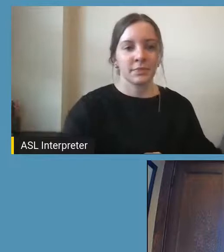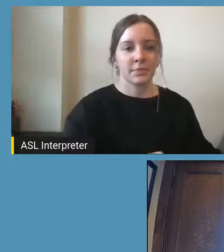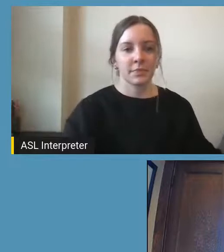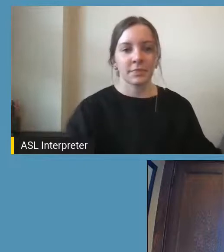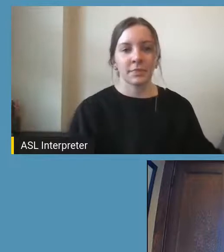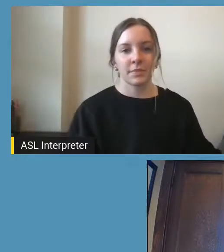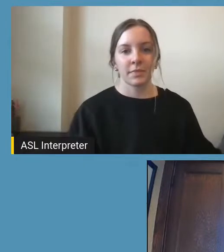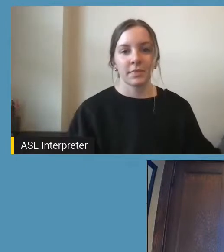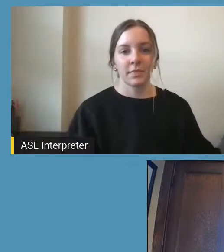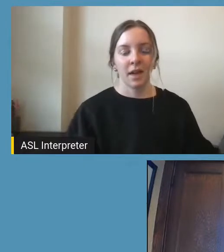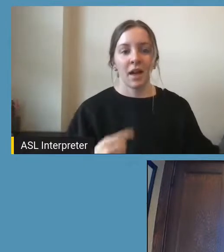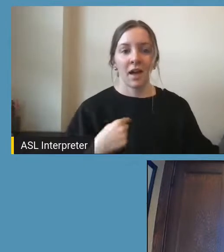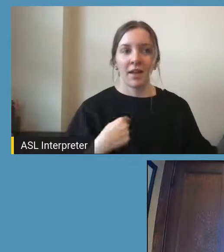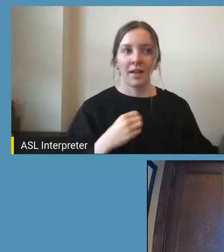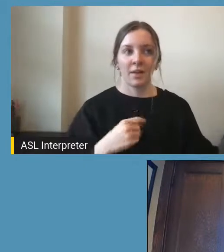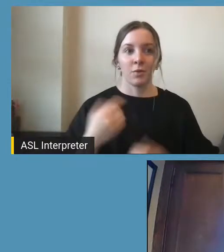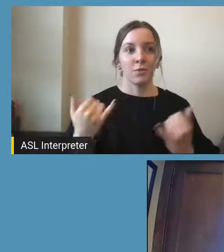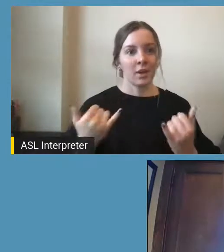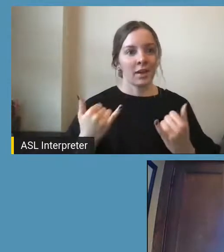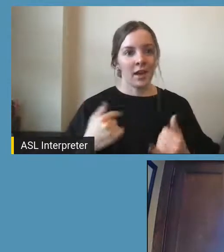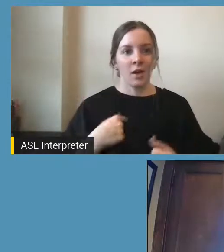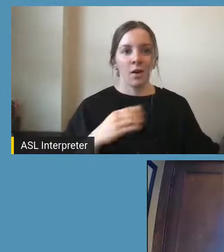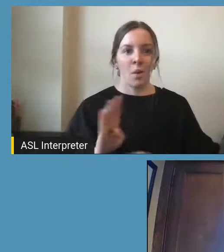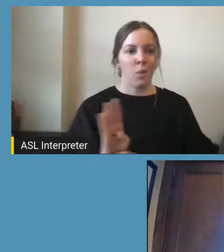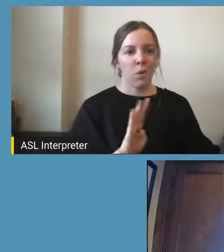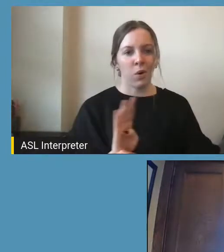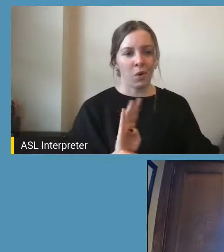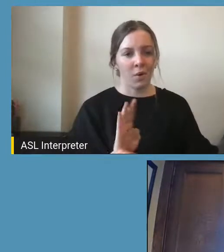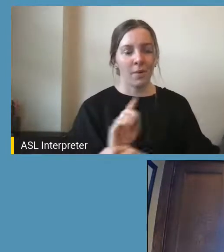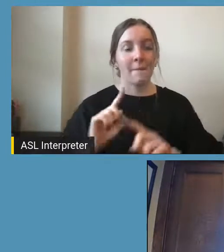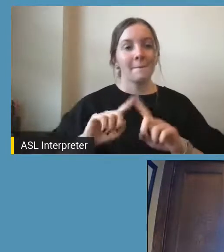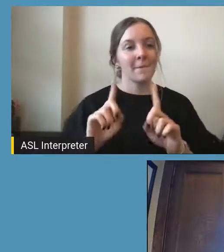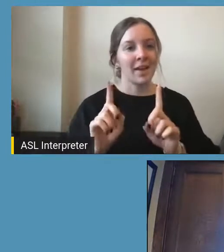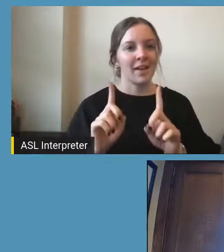up to Oculus at the moment, but I'll find others that'll help.